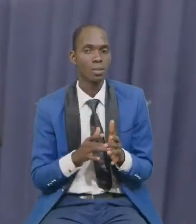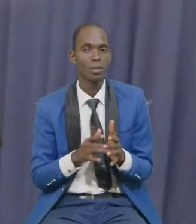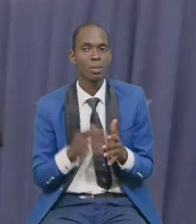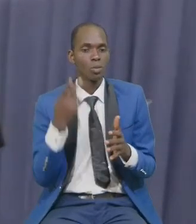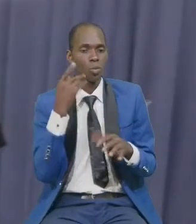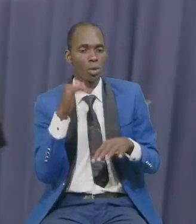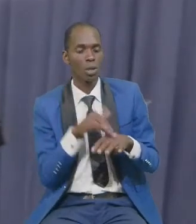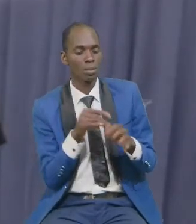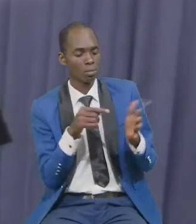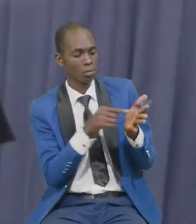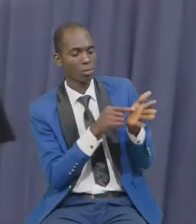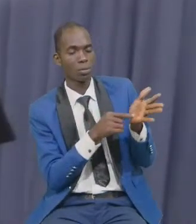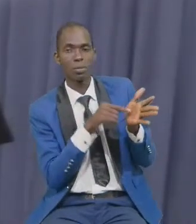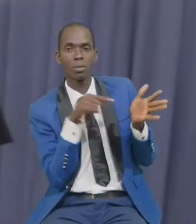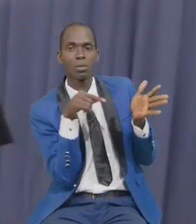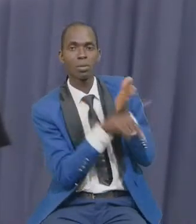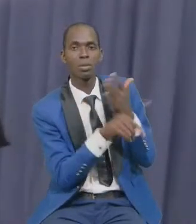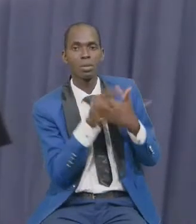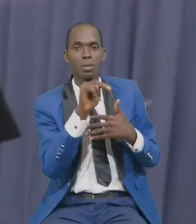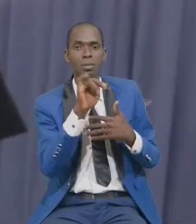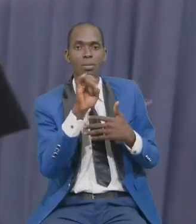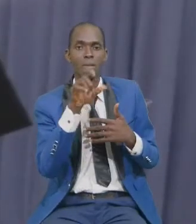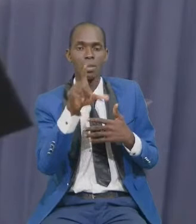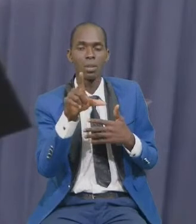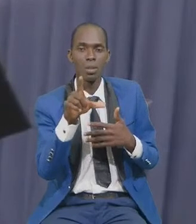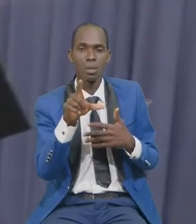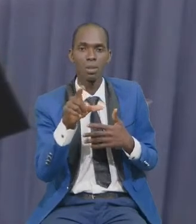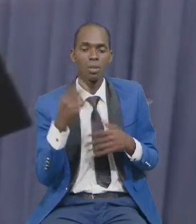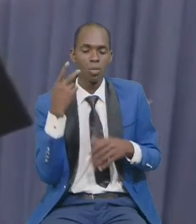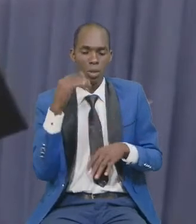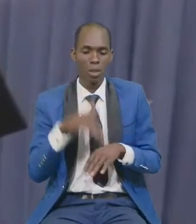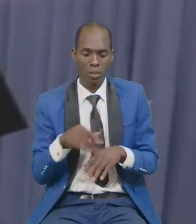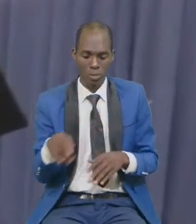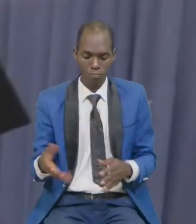his hand. Look at the nail on his